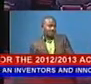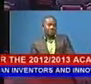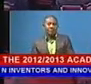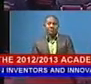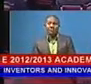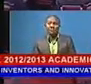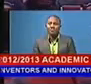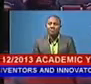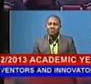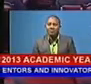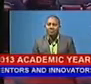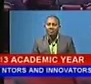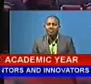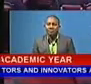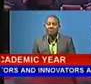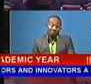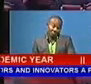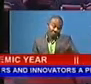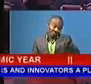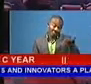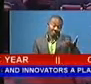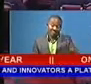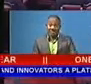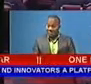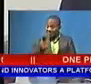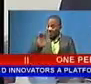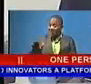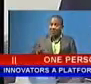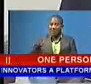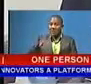if you observe your witness in the way he was nodding in